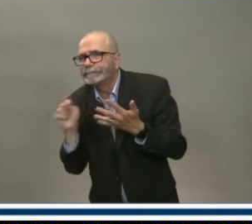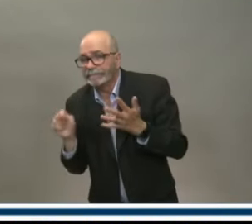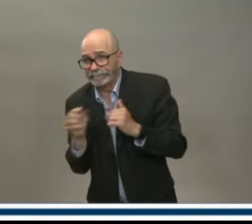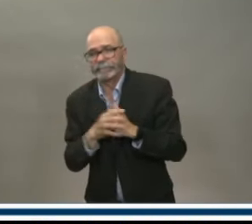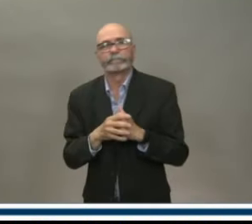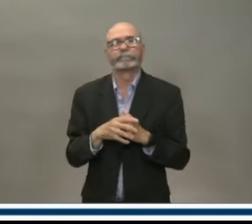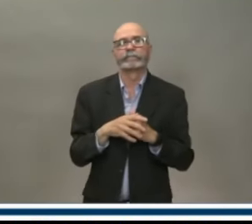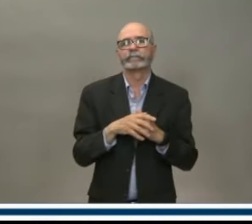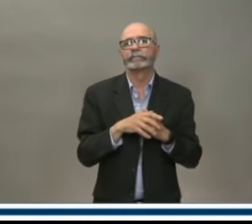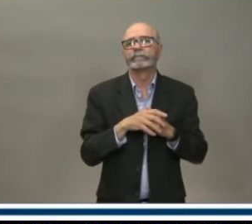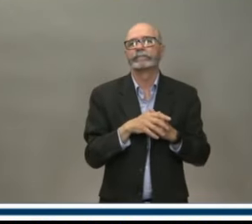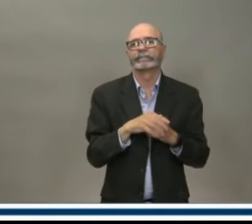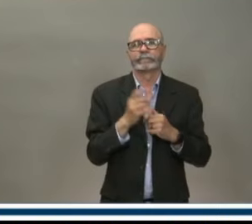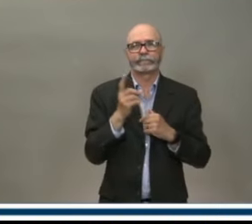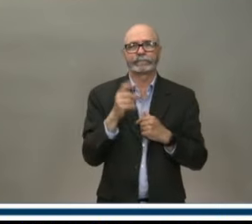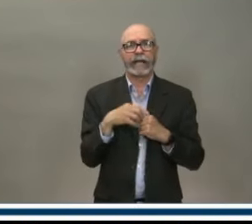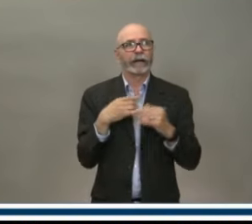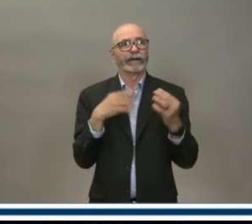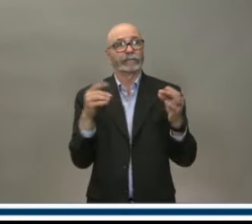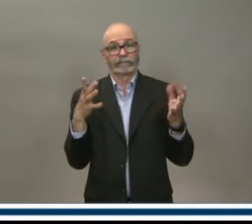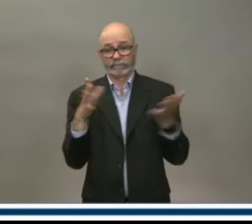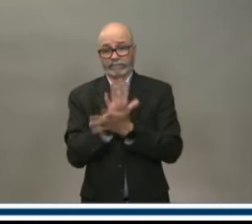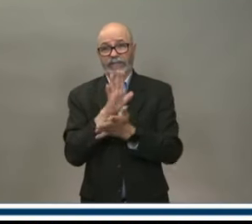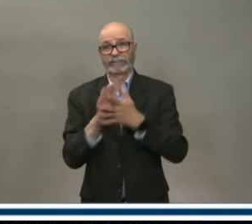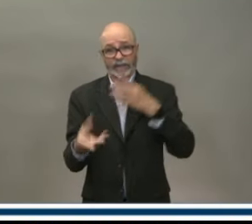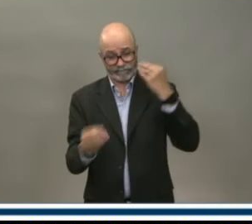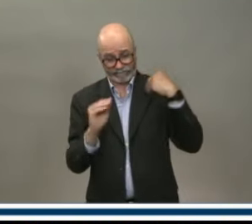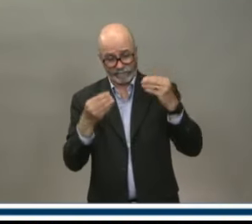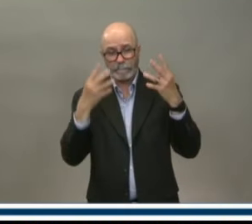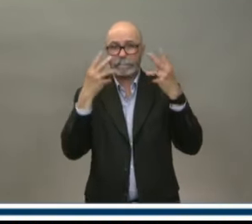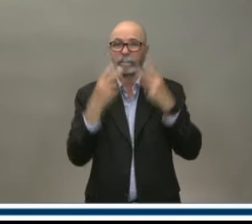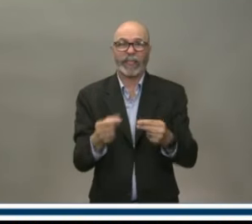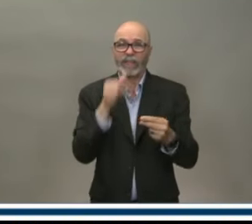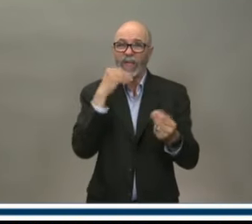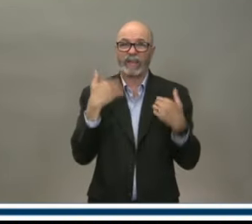me a breakdown of the testing numbers by